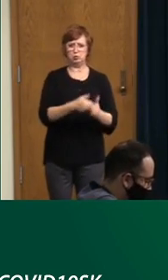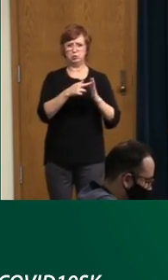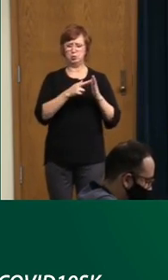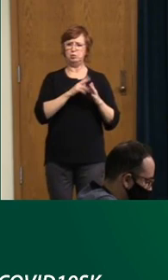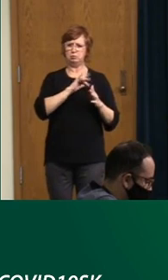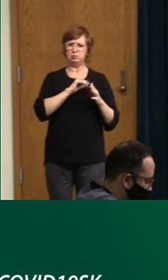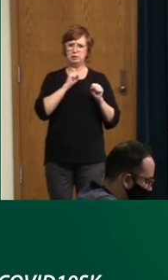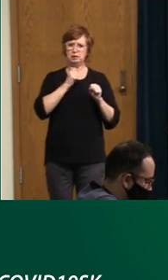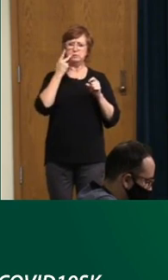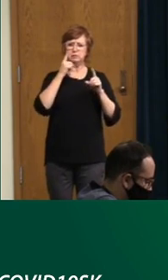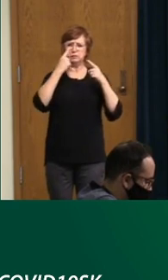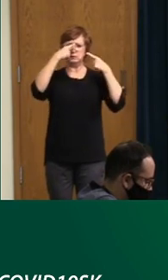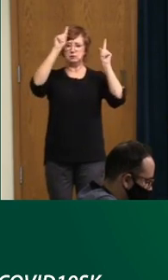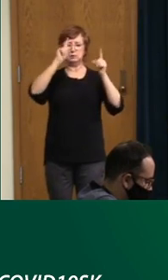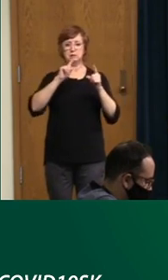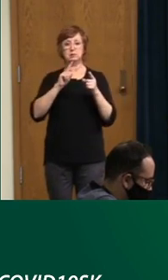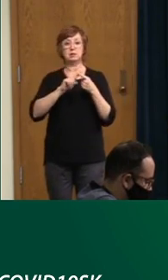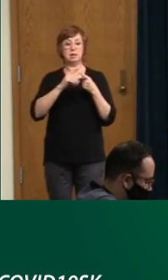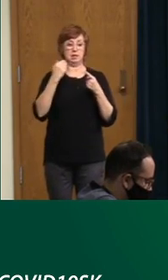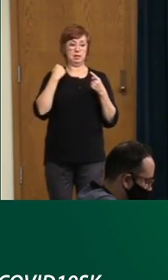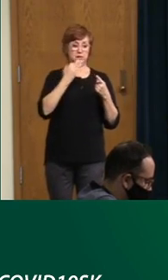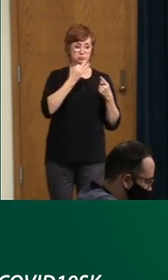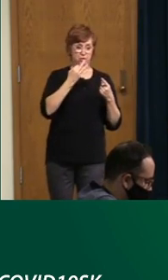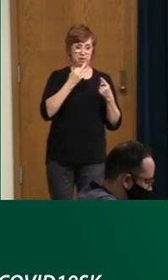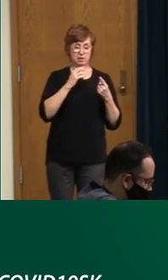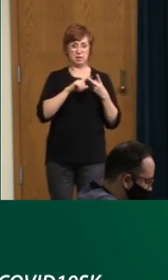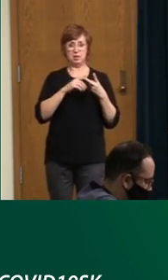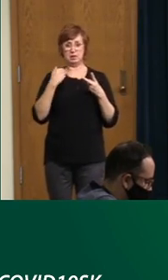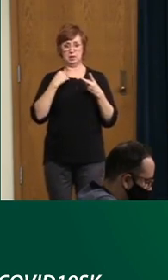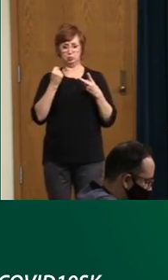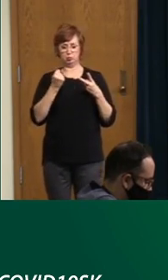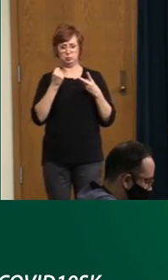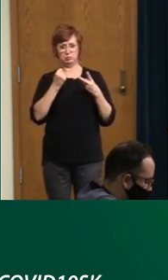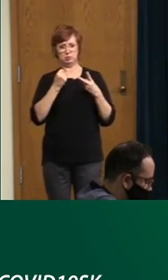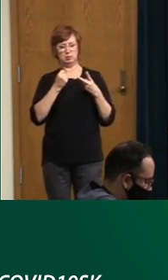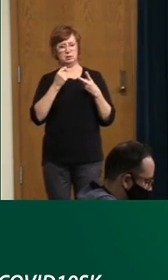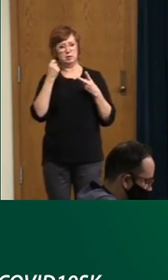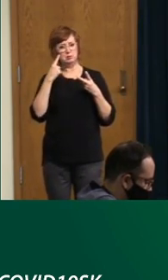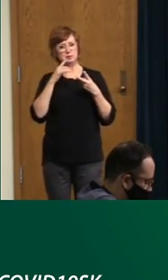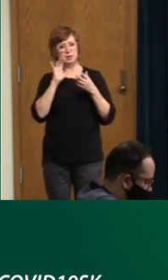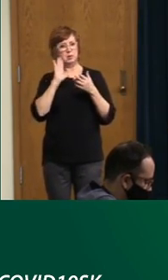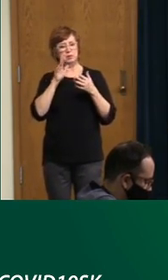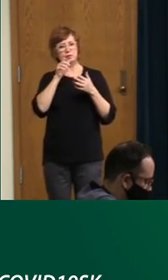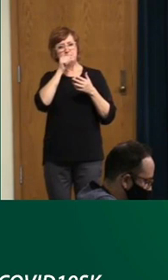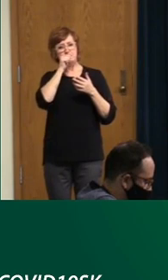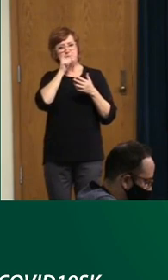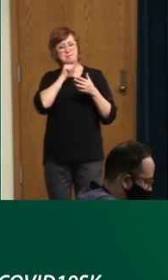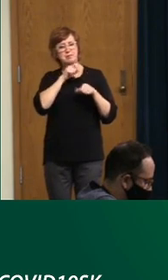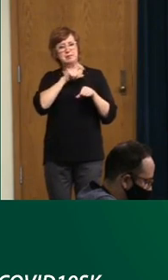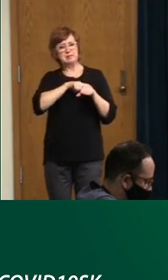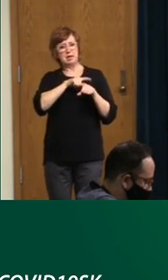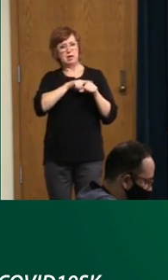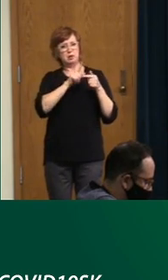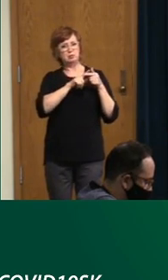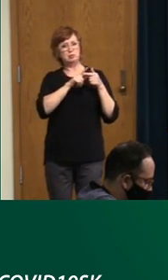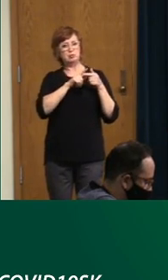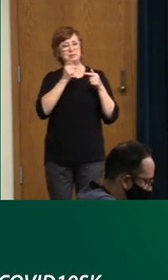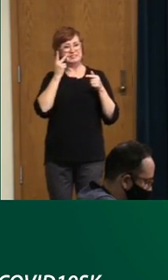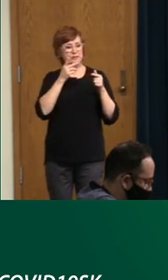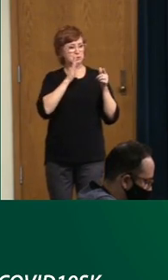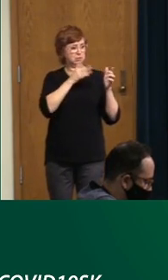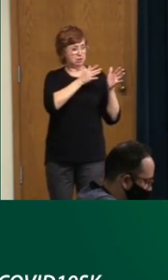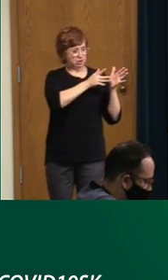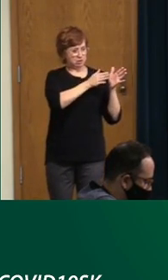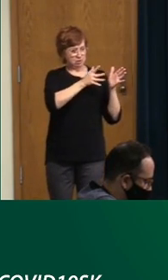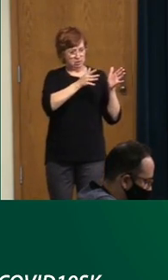Friday and on Tuesday is going to take 10 to 14 days before we can see that actually has an impact on the